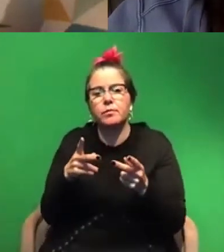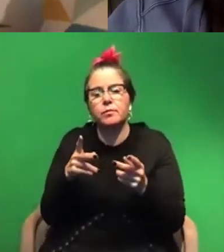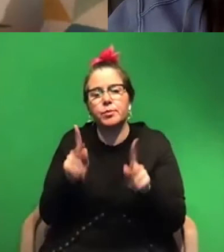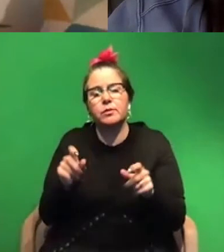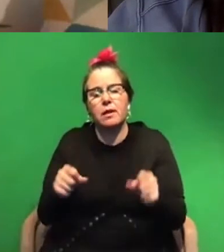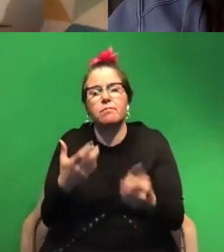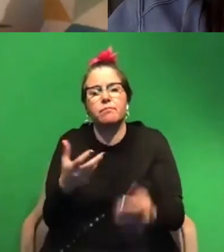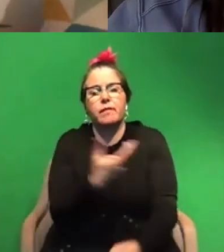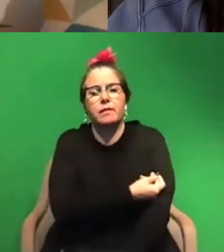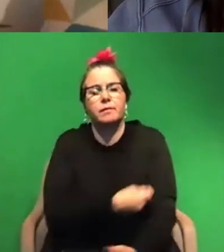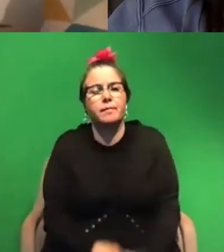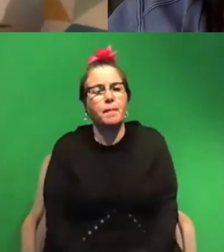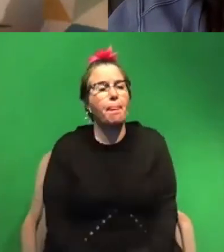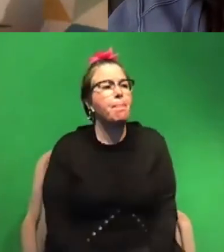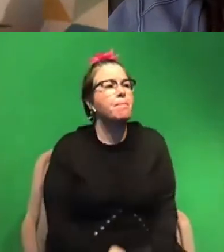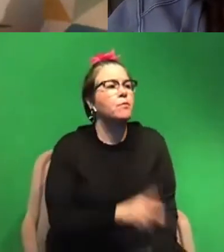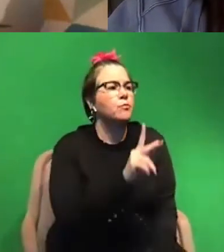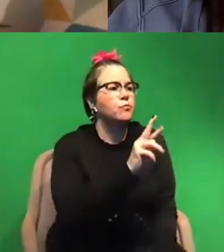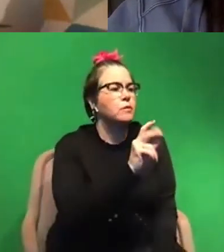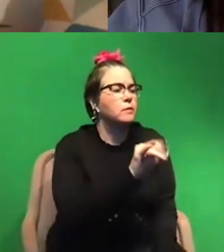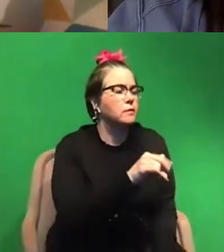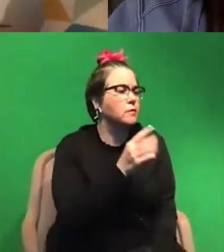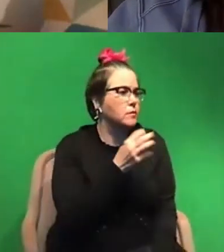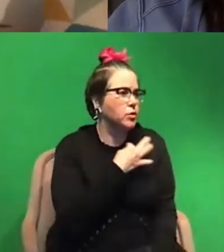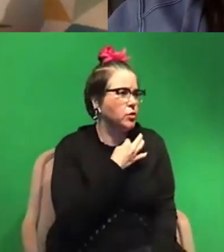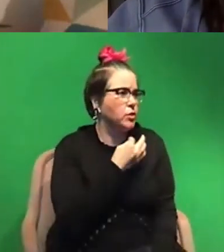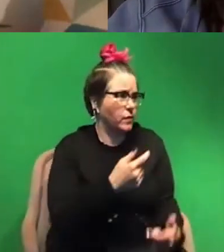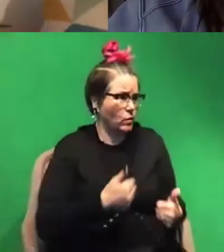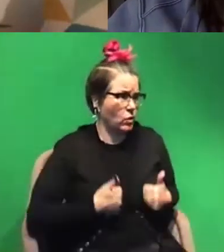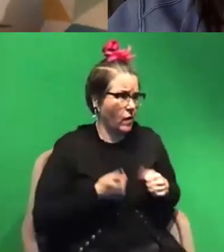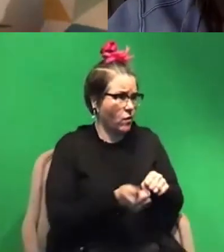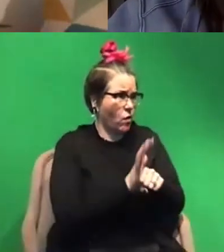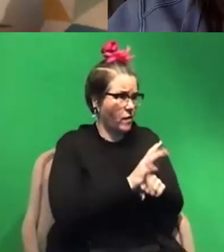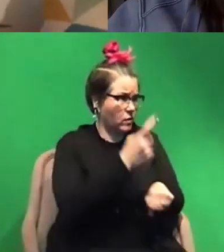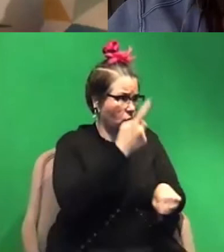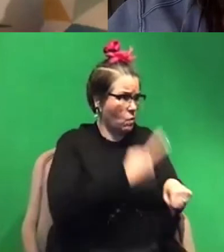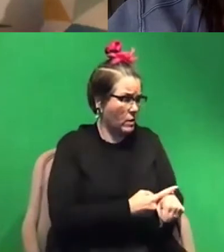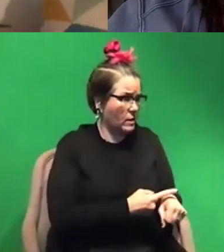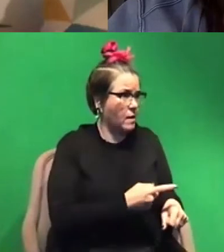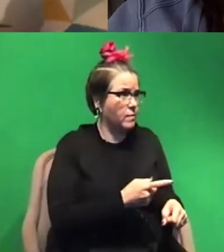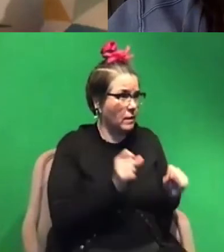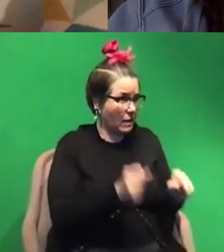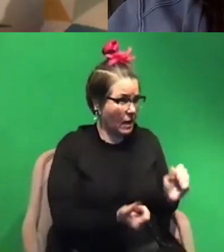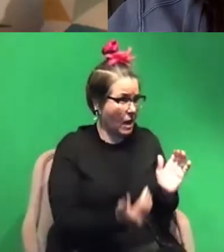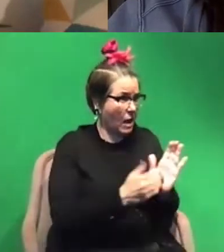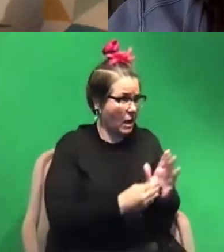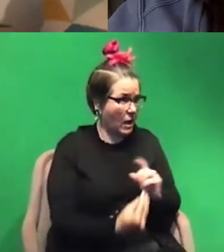thanks. Christy would like to know, if you survived coronavirus once, do we know yet if you can get reinfected?